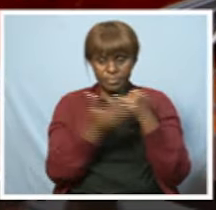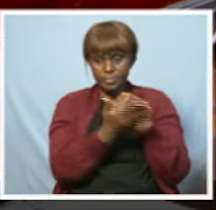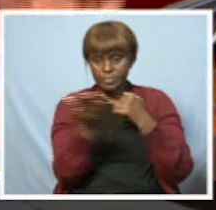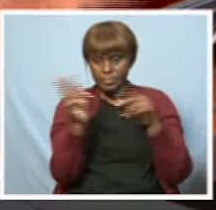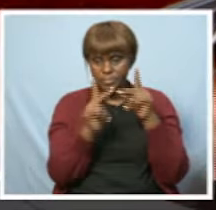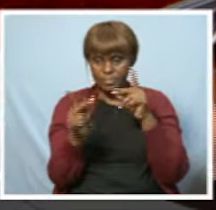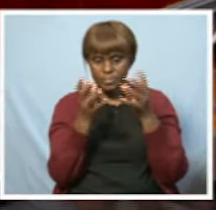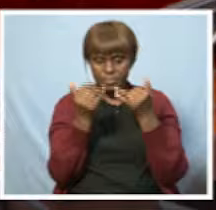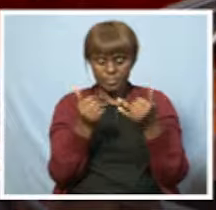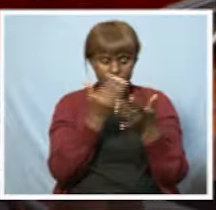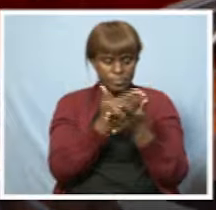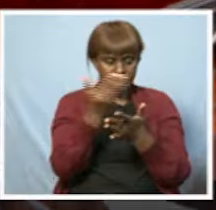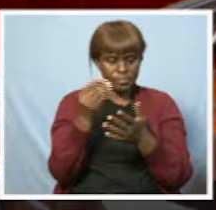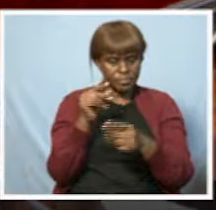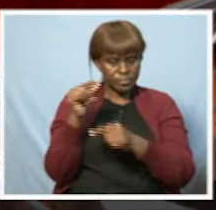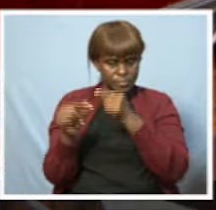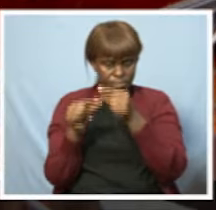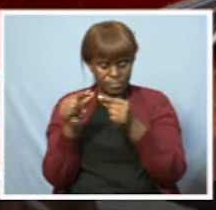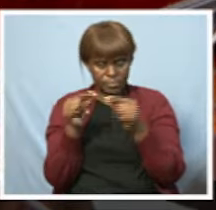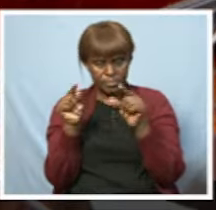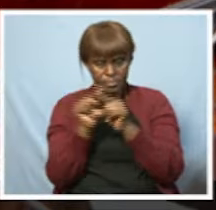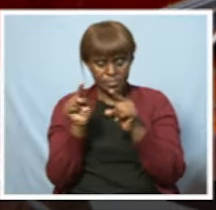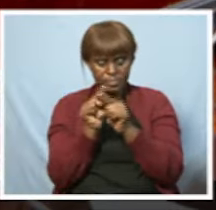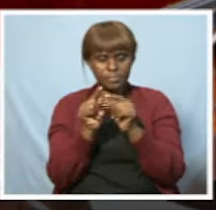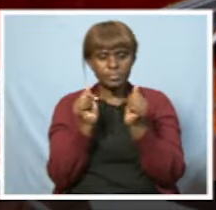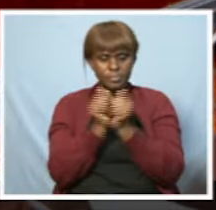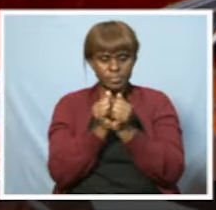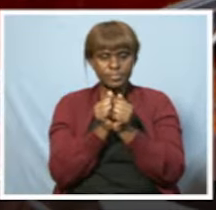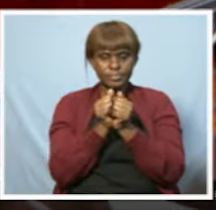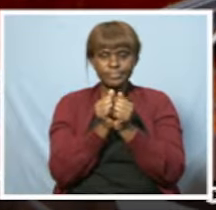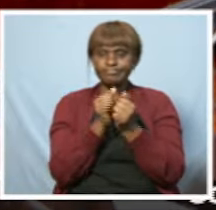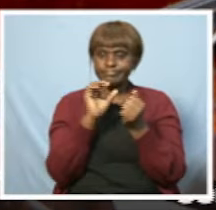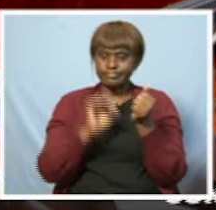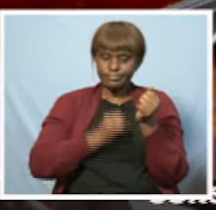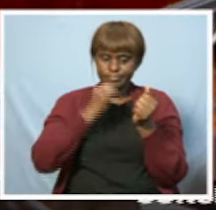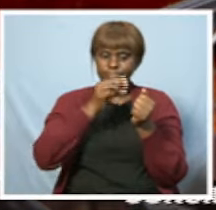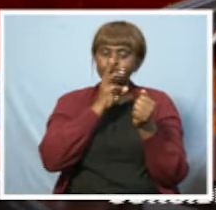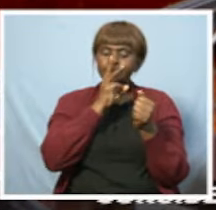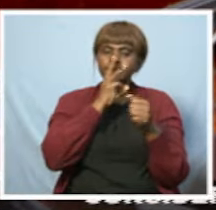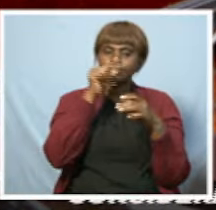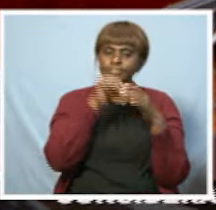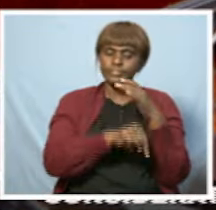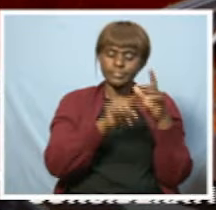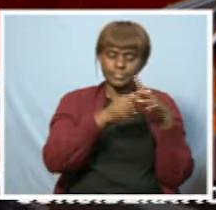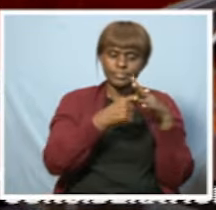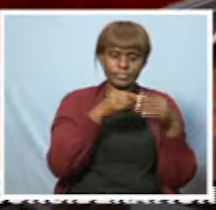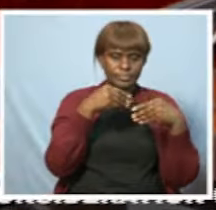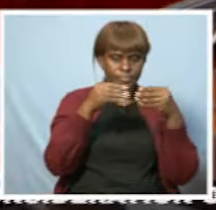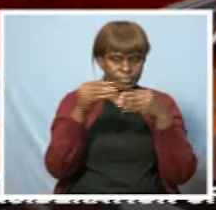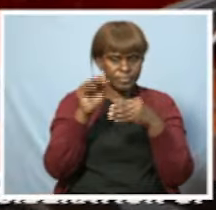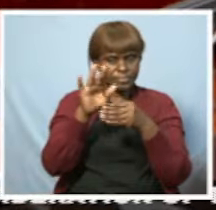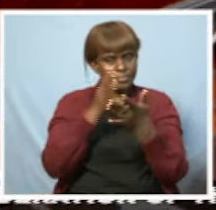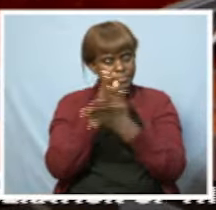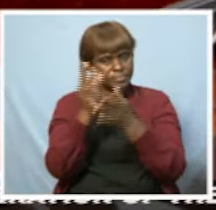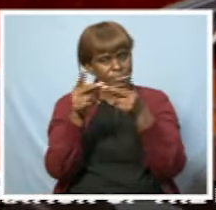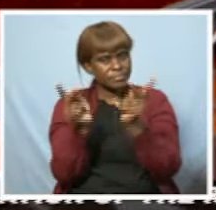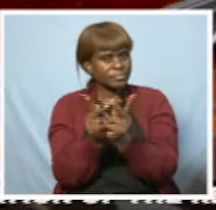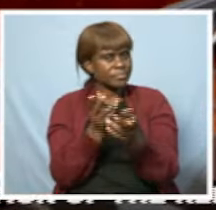people wanted to buy seed and as well as drill on boreholes to start selling seed? Is that the correct